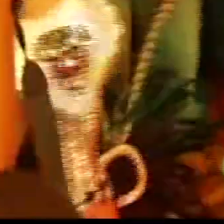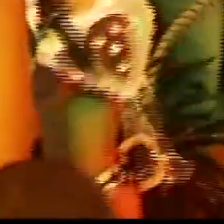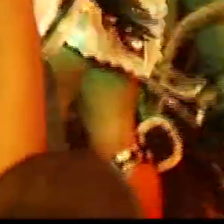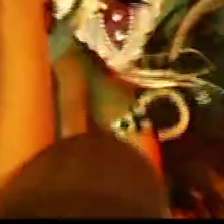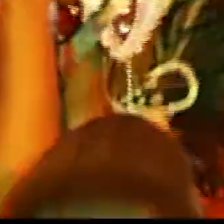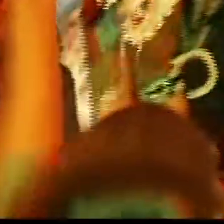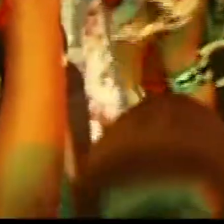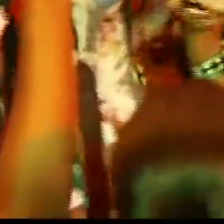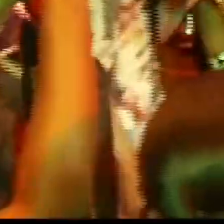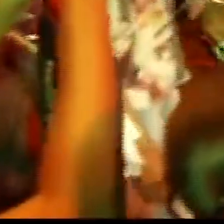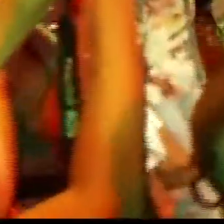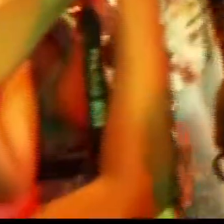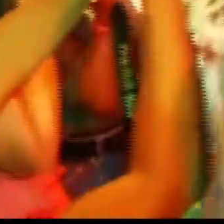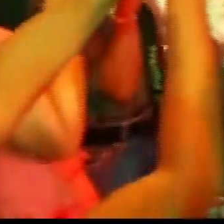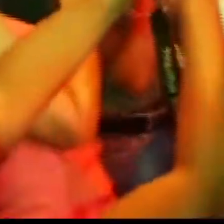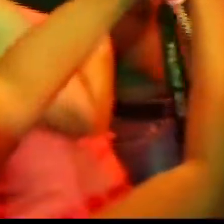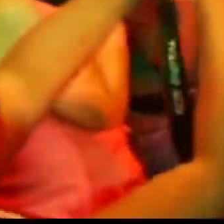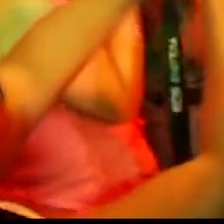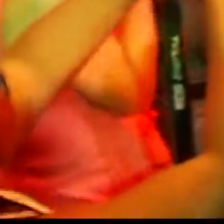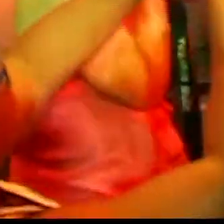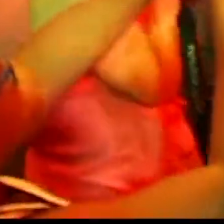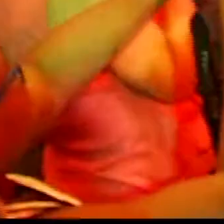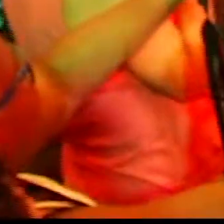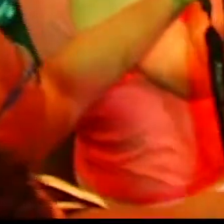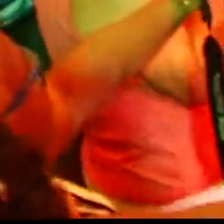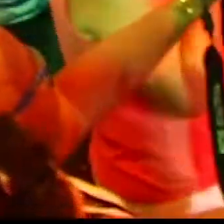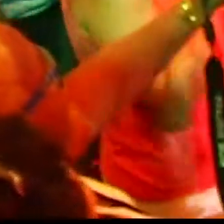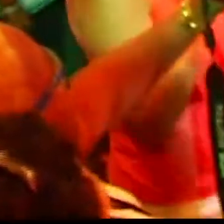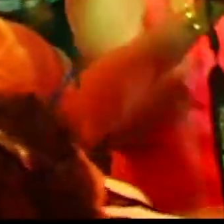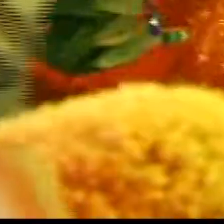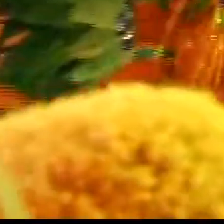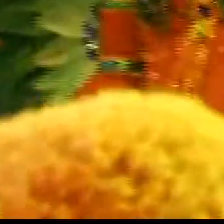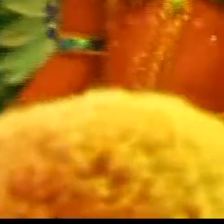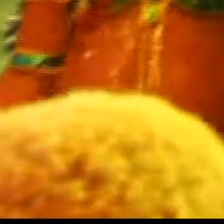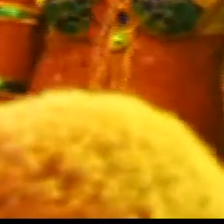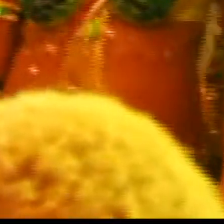tonight, the Prime Minister pitching another home run for the upcoming Bahamas Carnival.